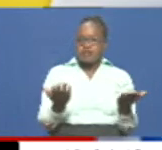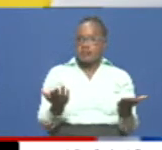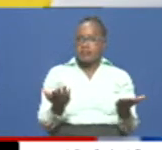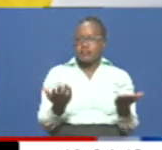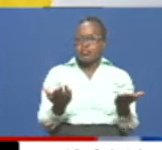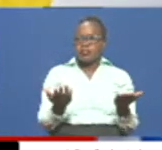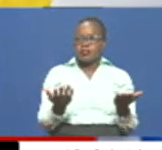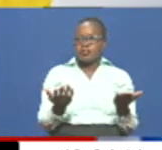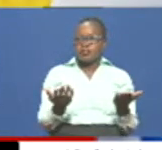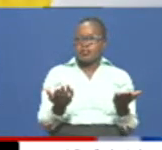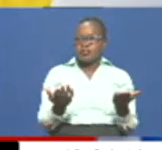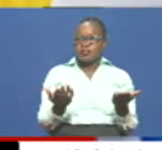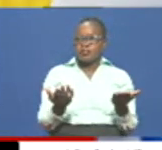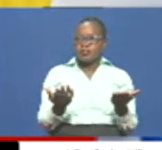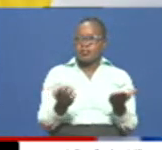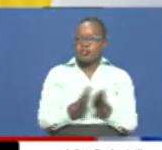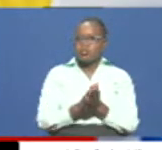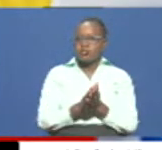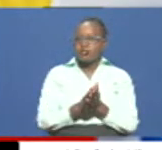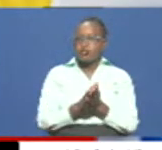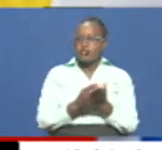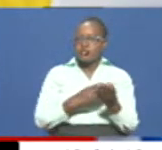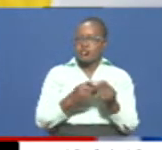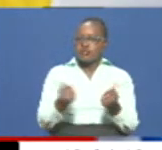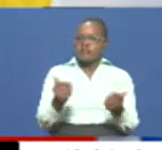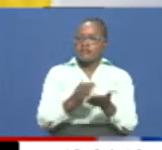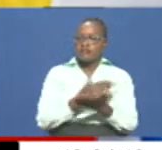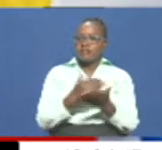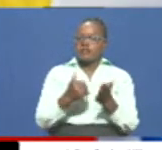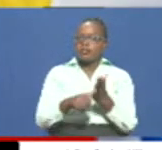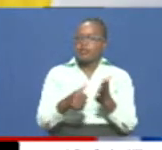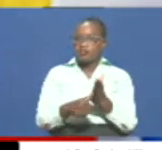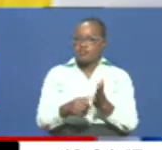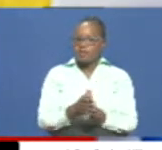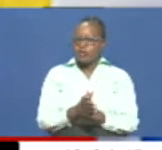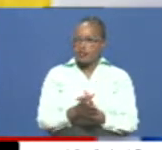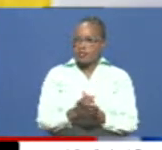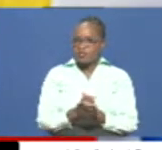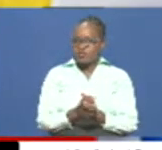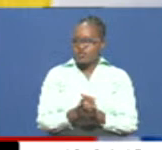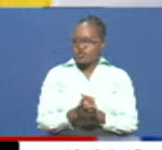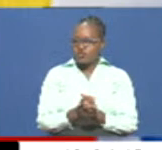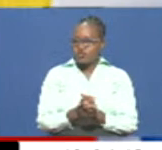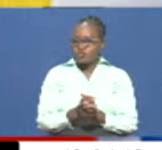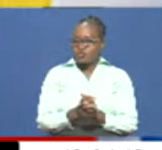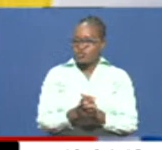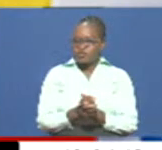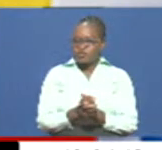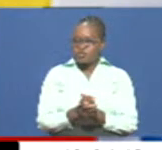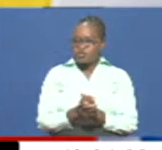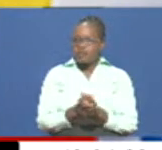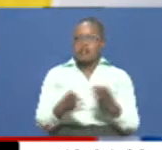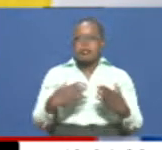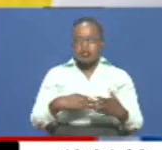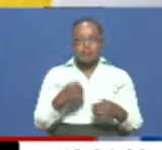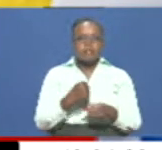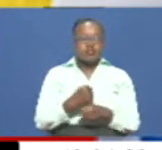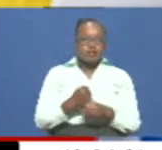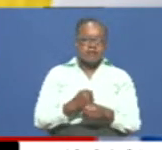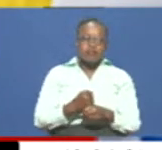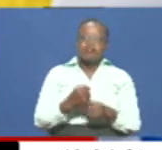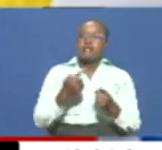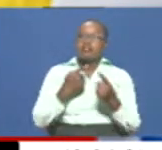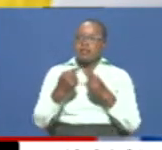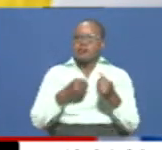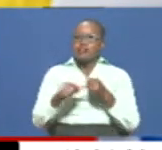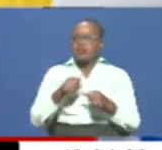maybe address some of these issues. You find that most of the people who are dealing or working around teenage pregnancies,